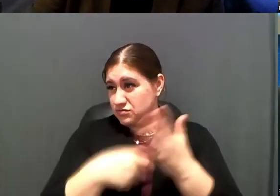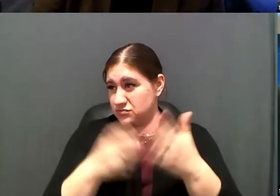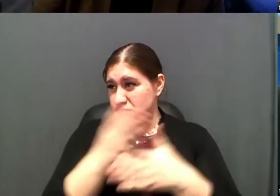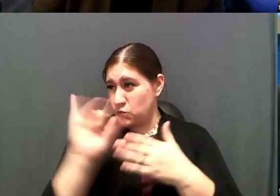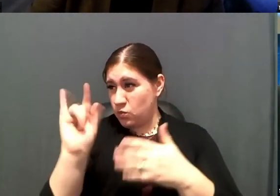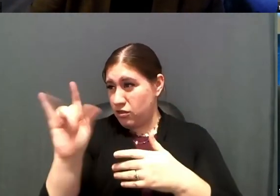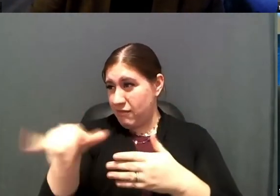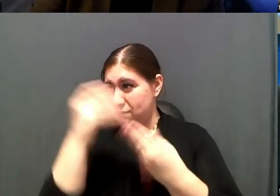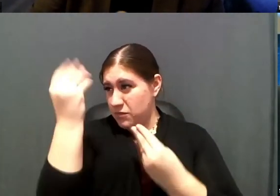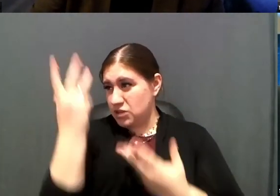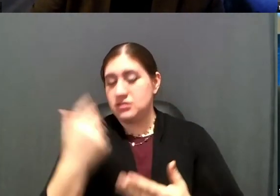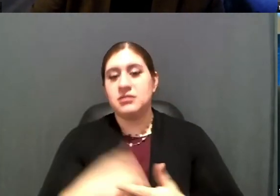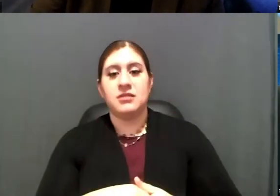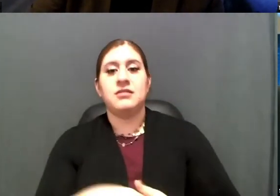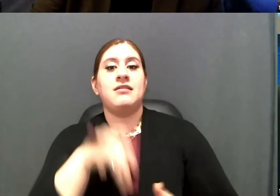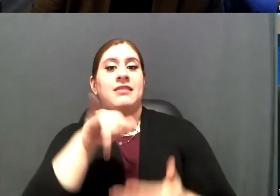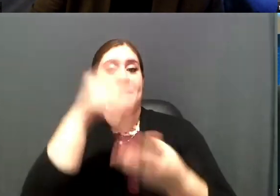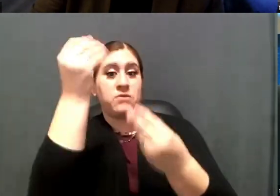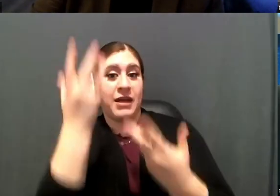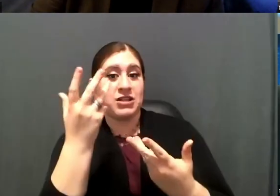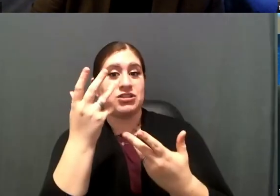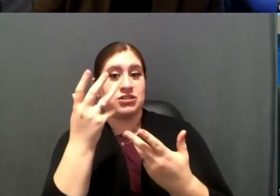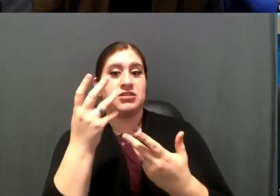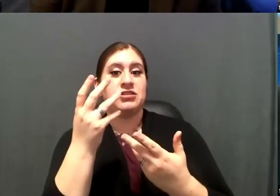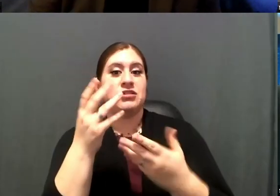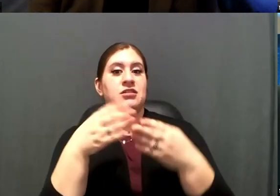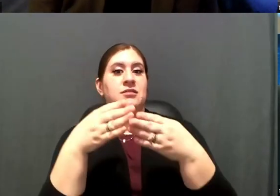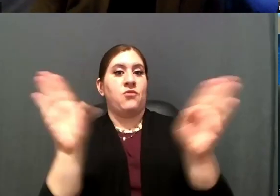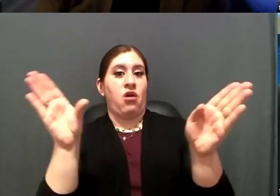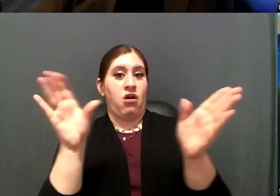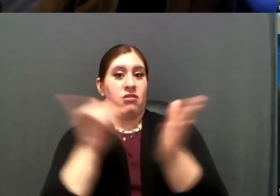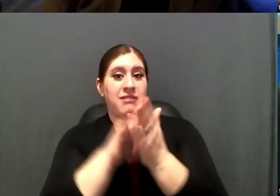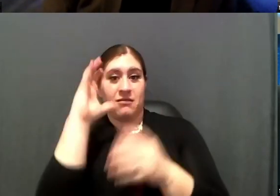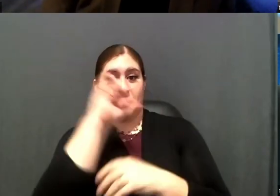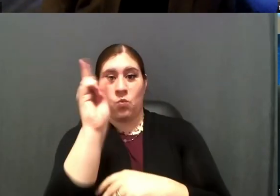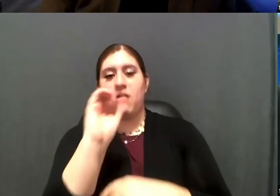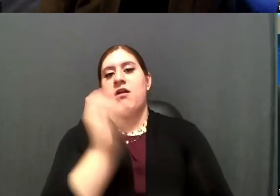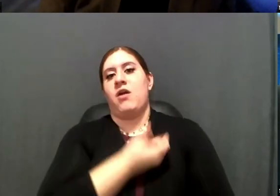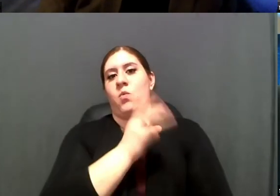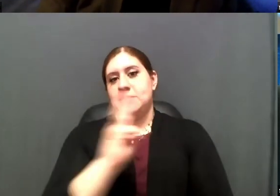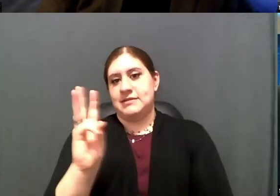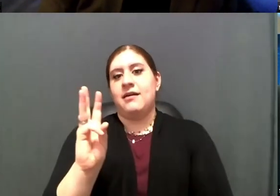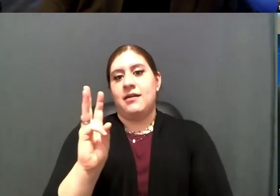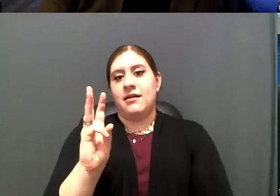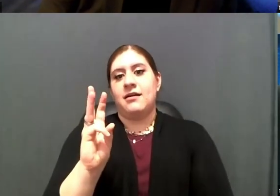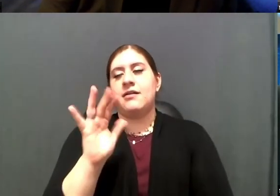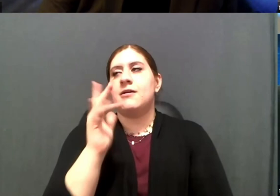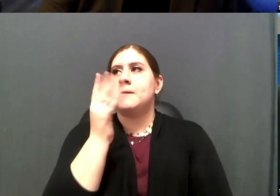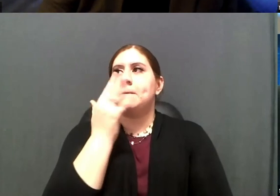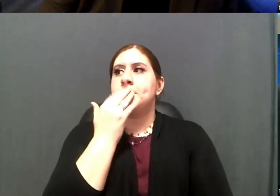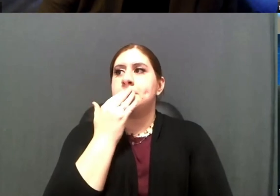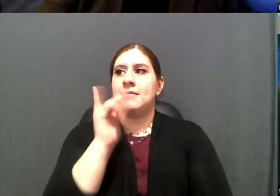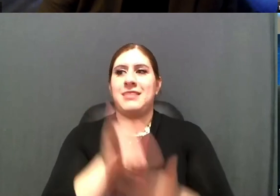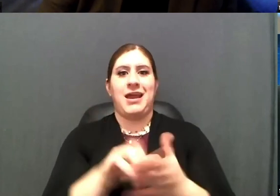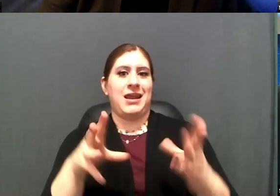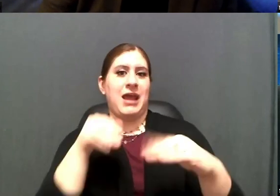is. So that information, a broad estimate of that could be found on our website. It's under the